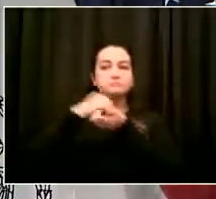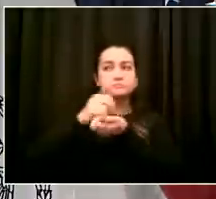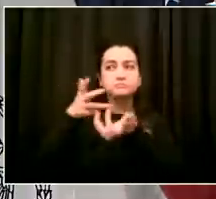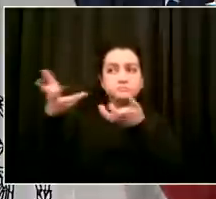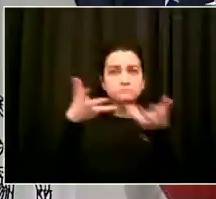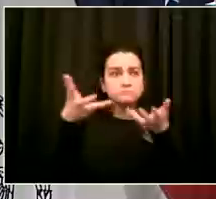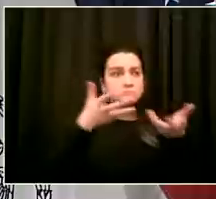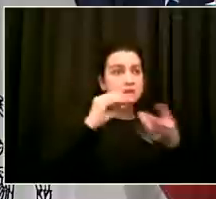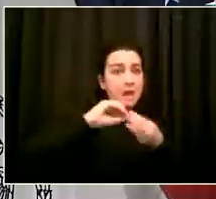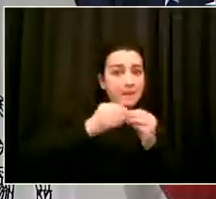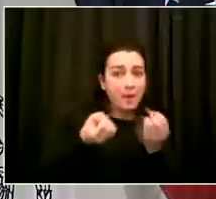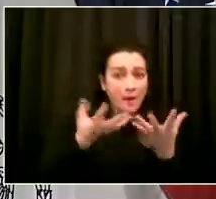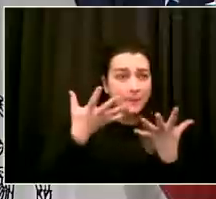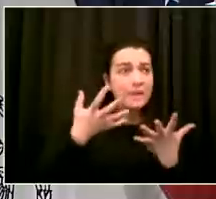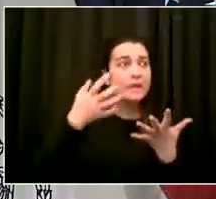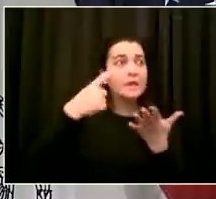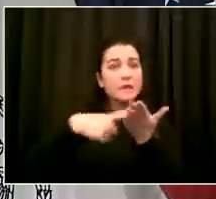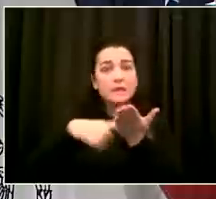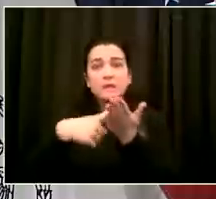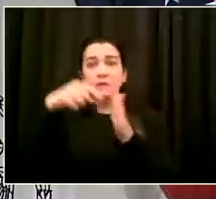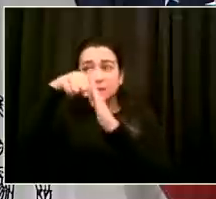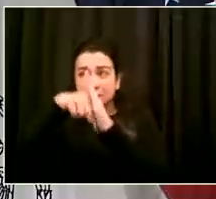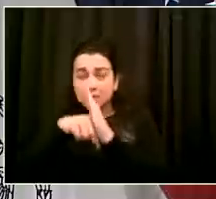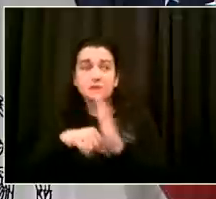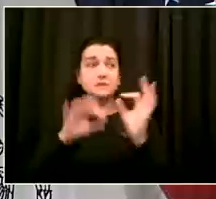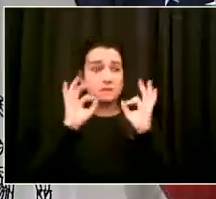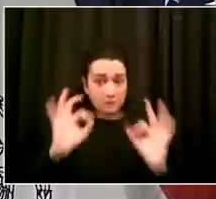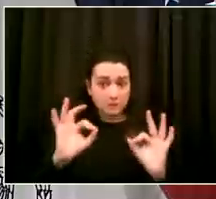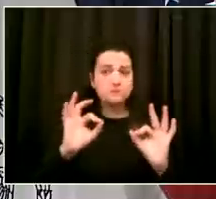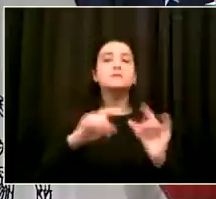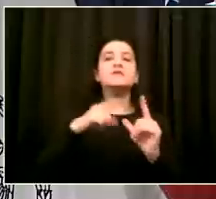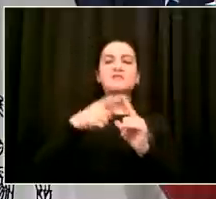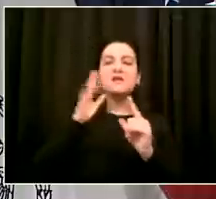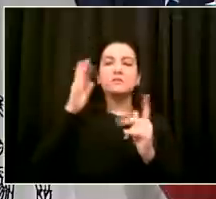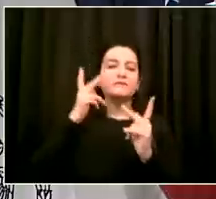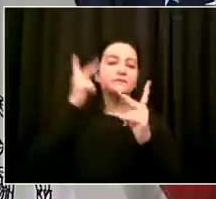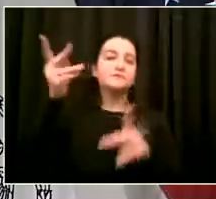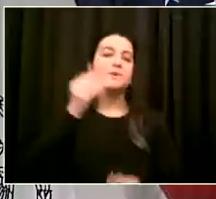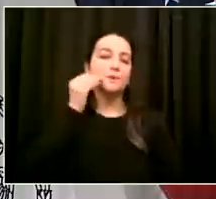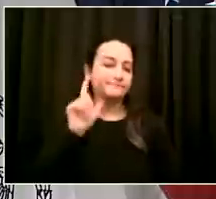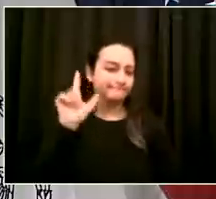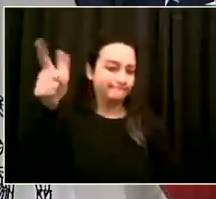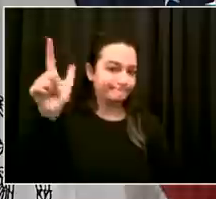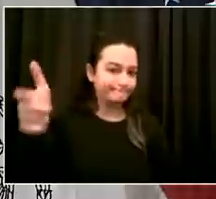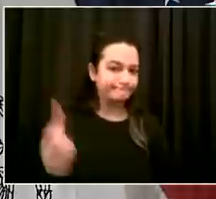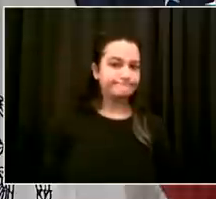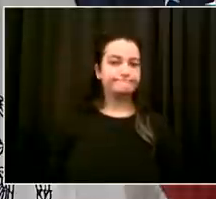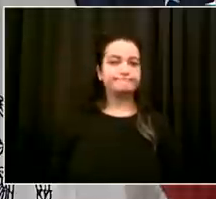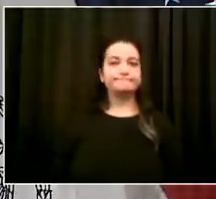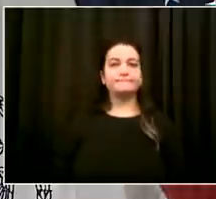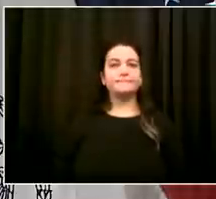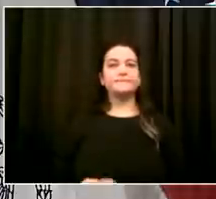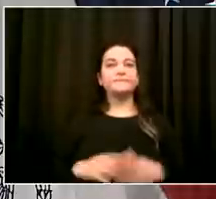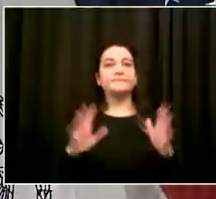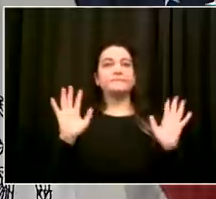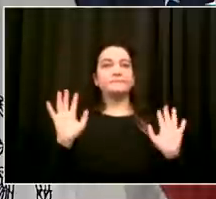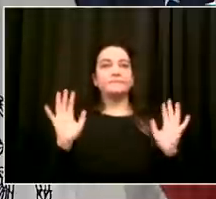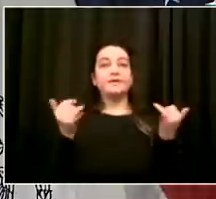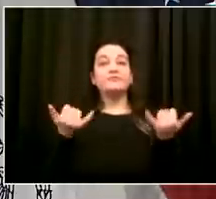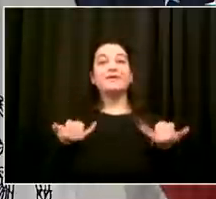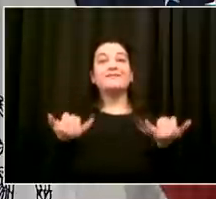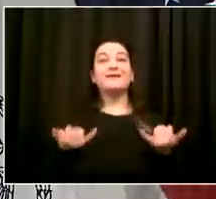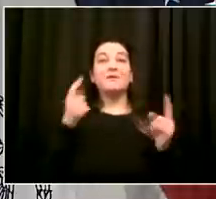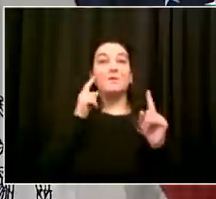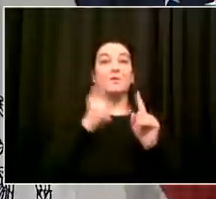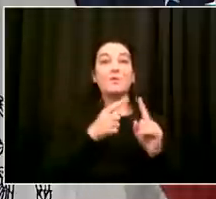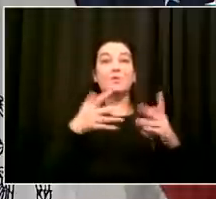NYCHA developments with a very, very high proportion of seniors over 75. And we've got a lot of